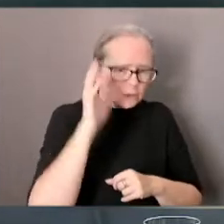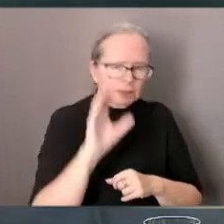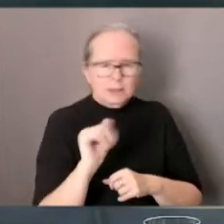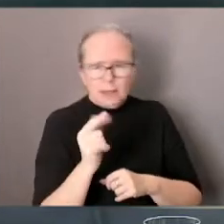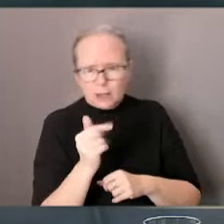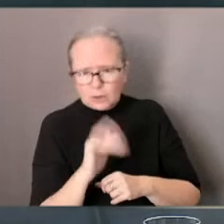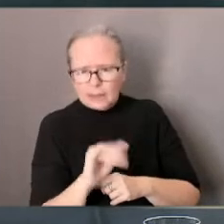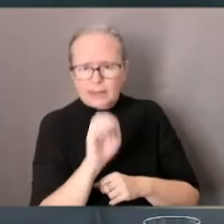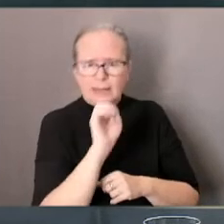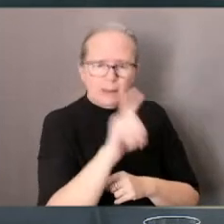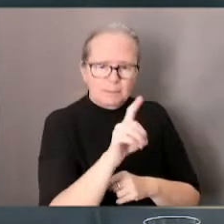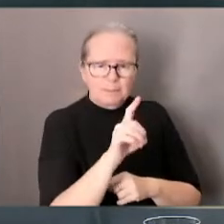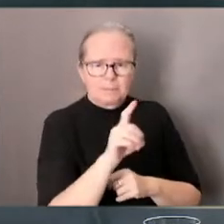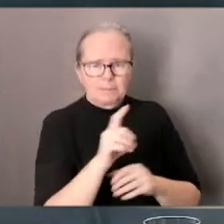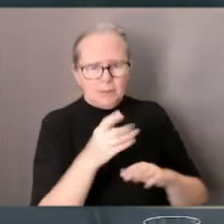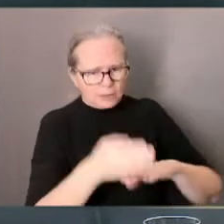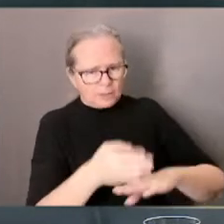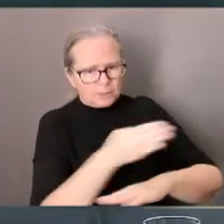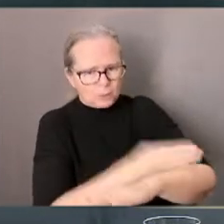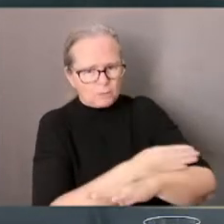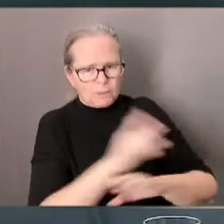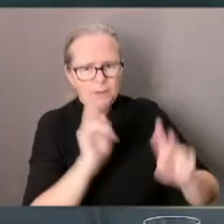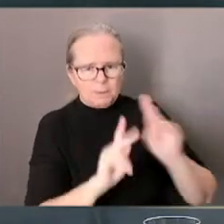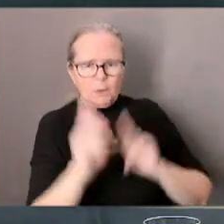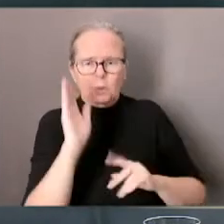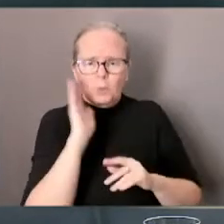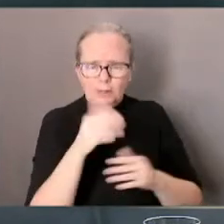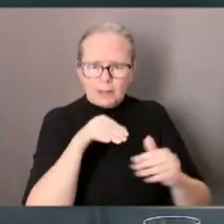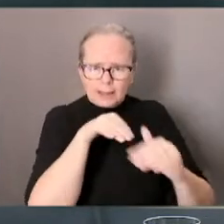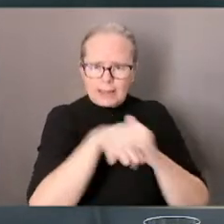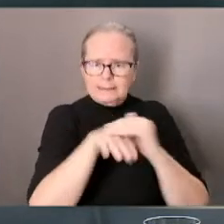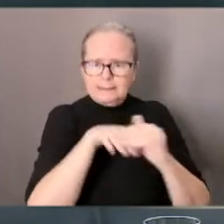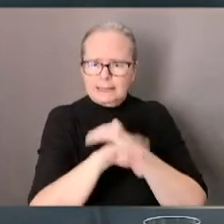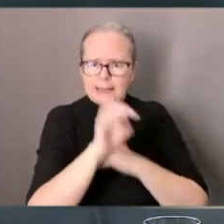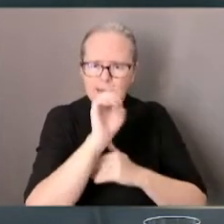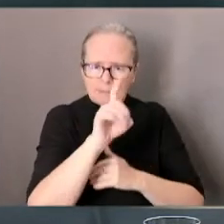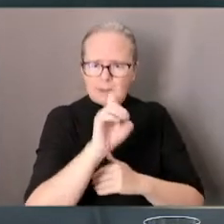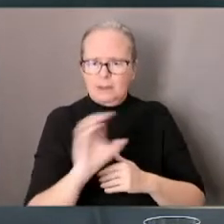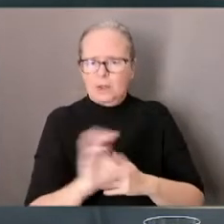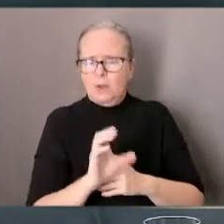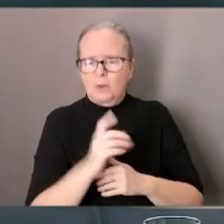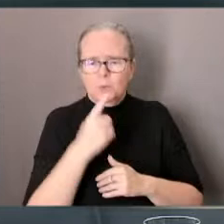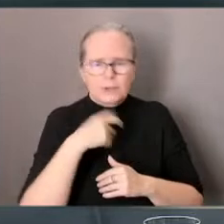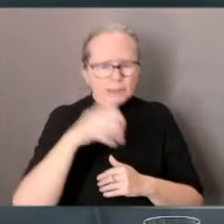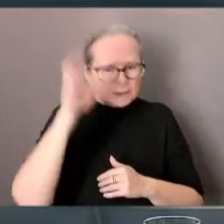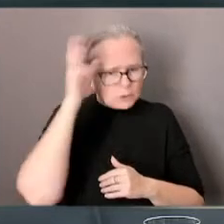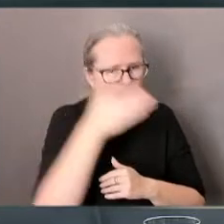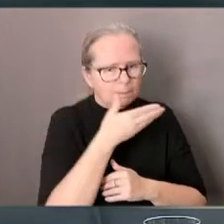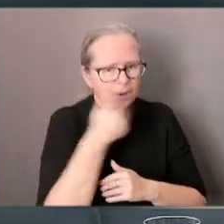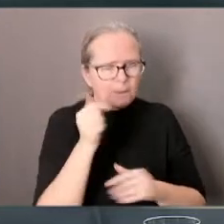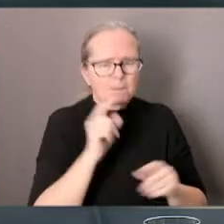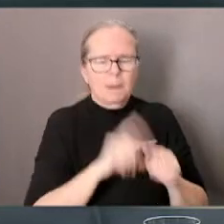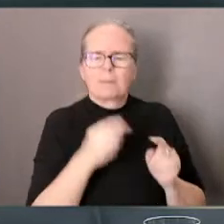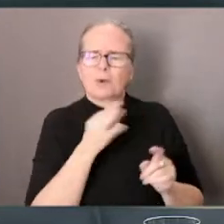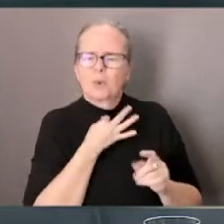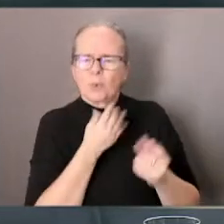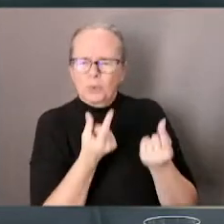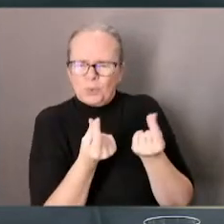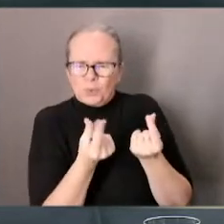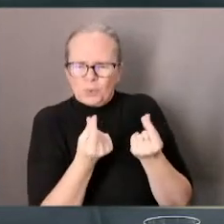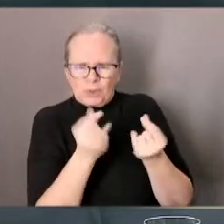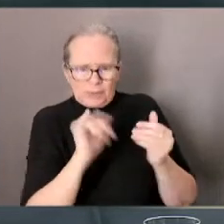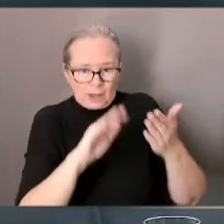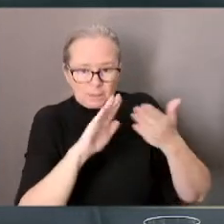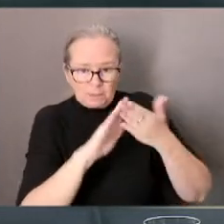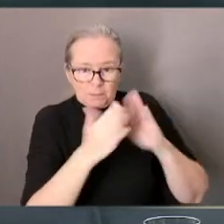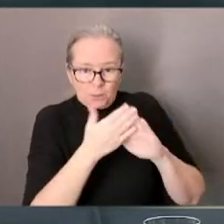for residents in those regions again to the minister of Health these Urban centers are receiving significant support for Health Care upgrades but what